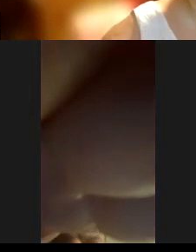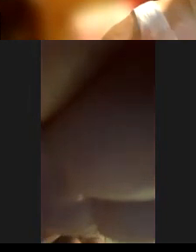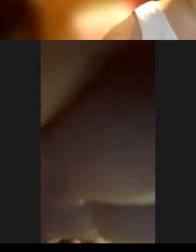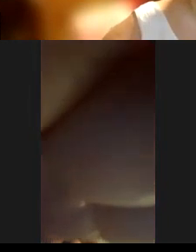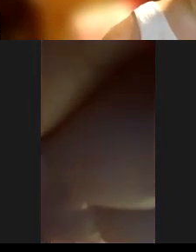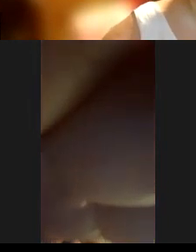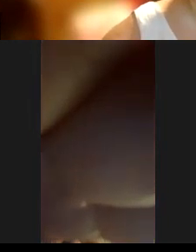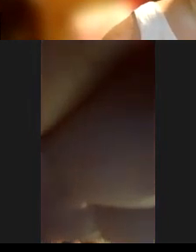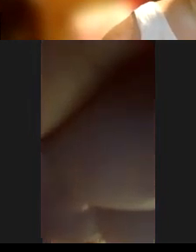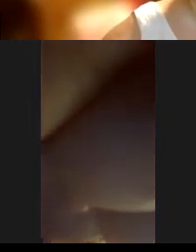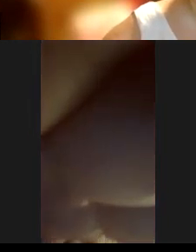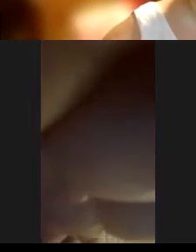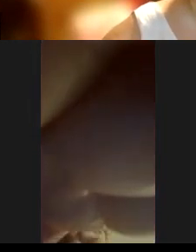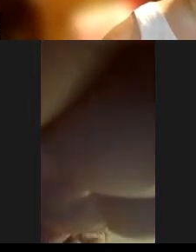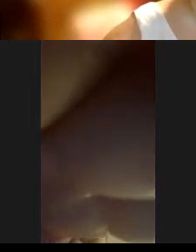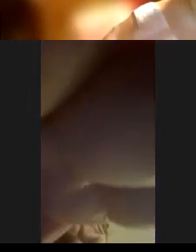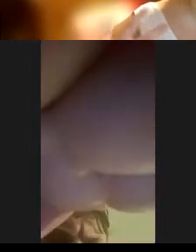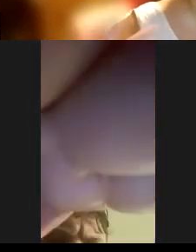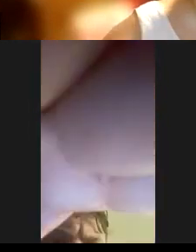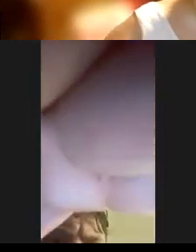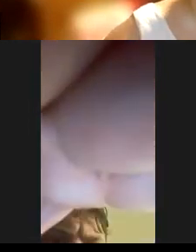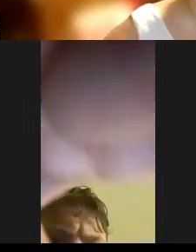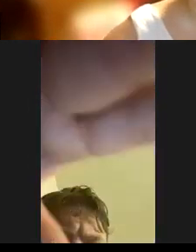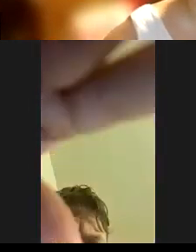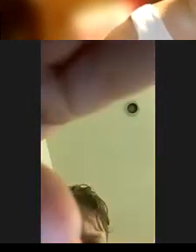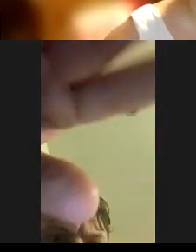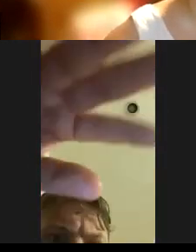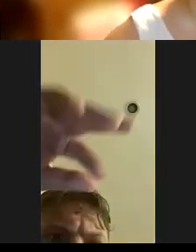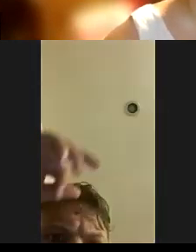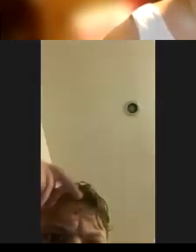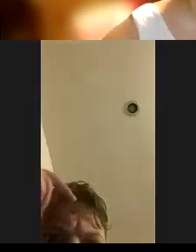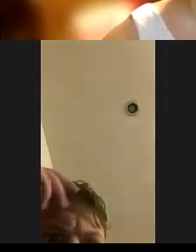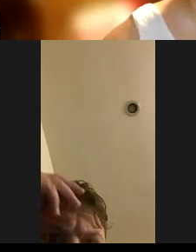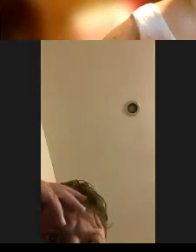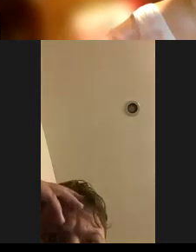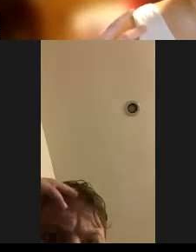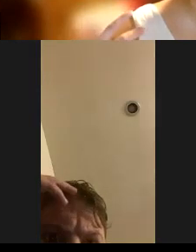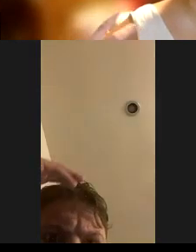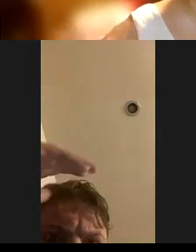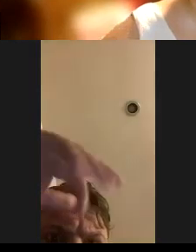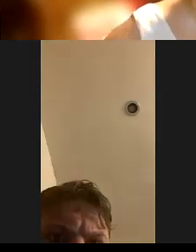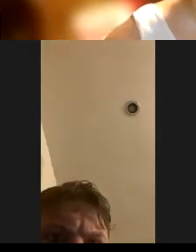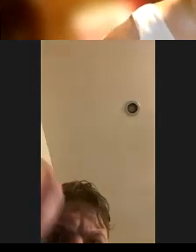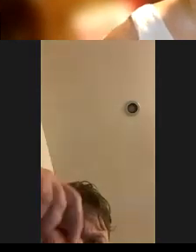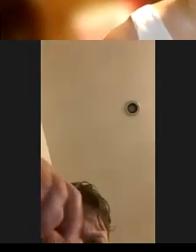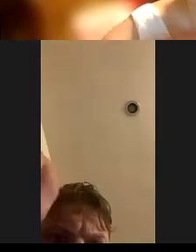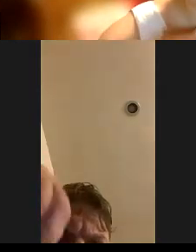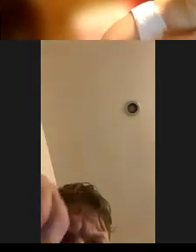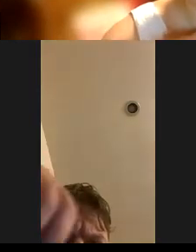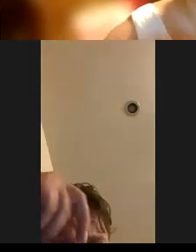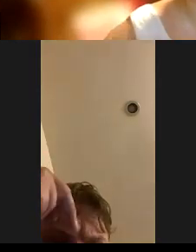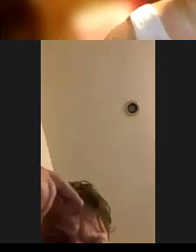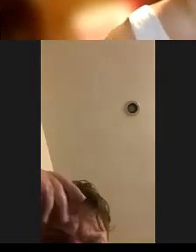with providers, medical providers, like the more diagnoses I gained and the more knowledge I gained about my diagnoses.